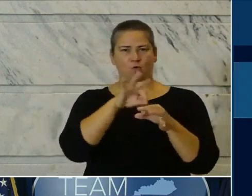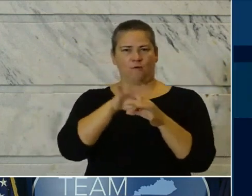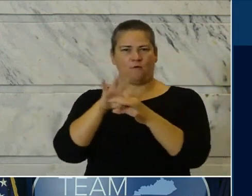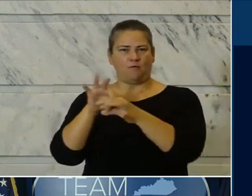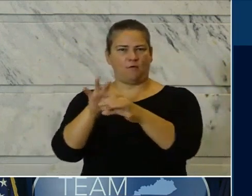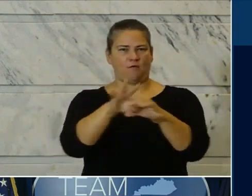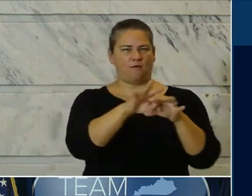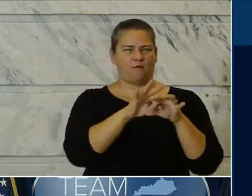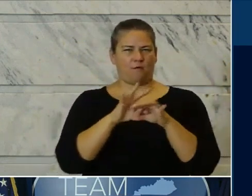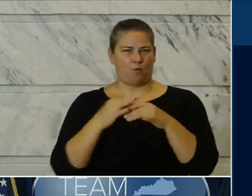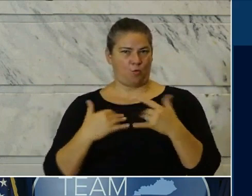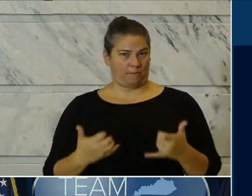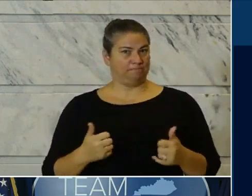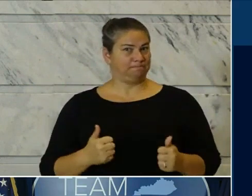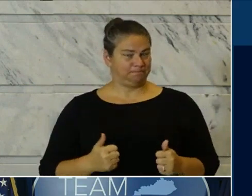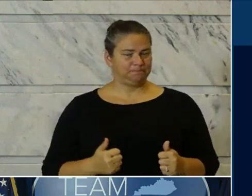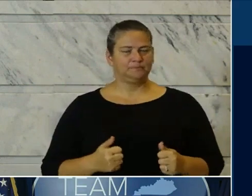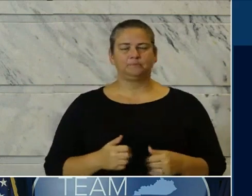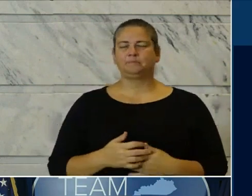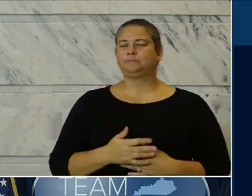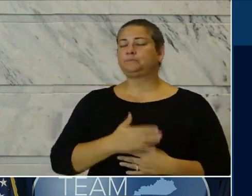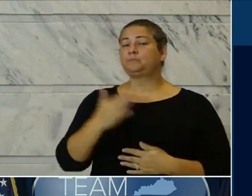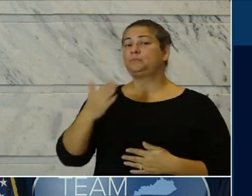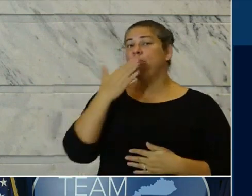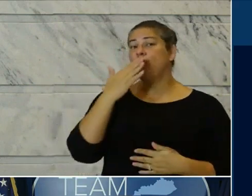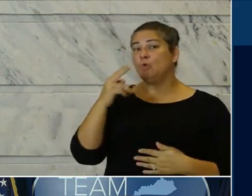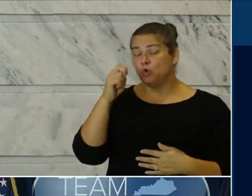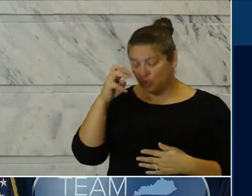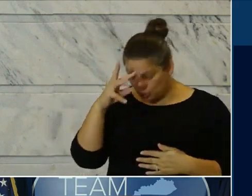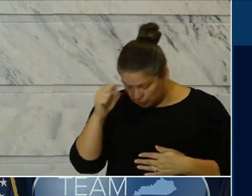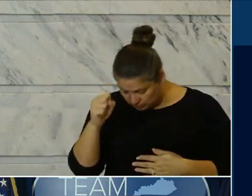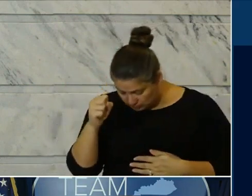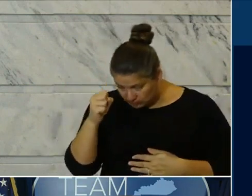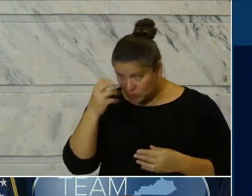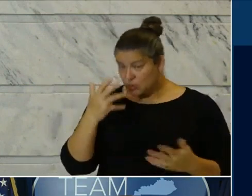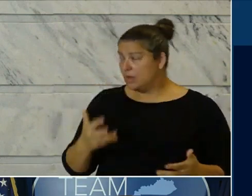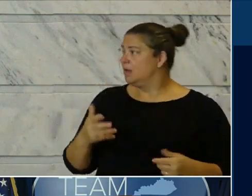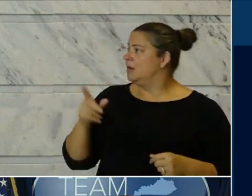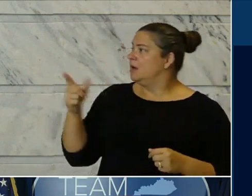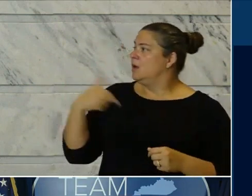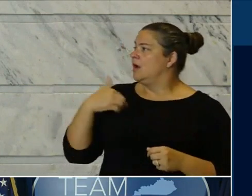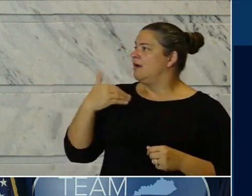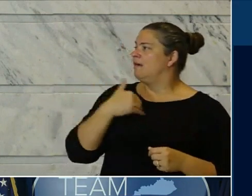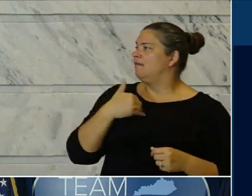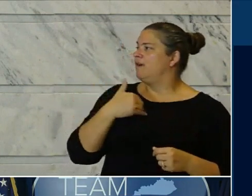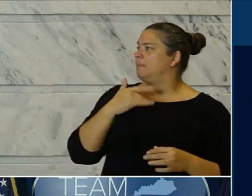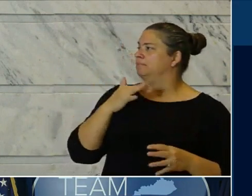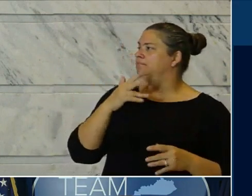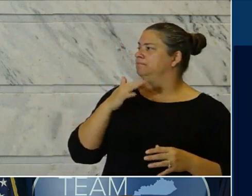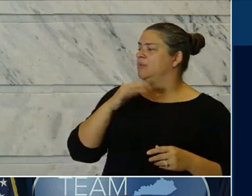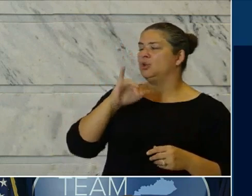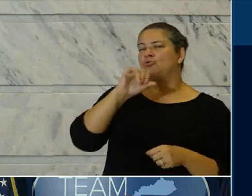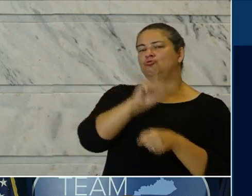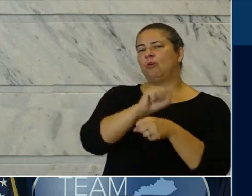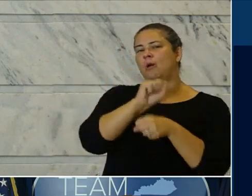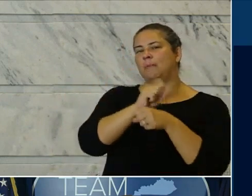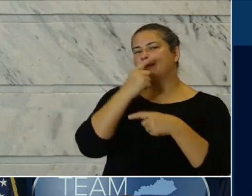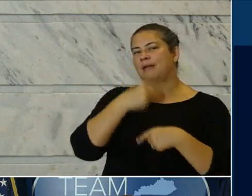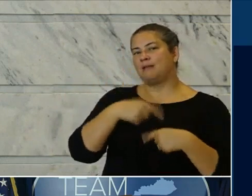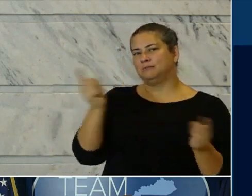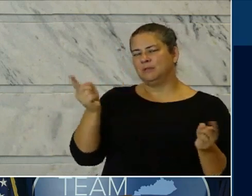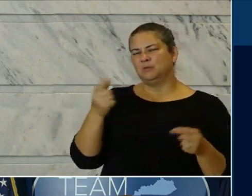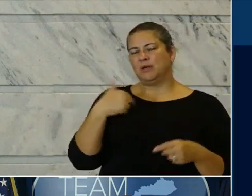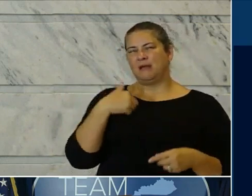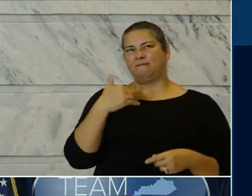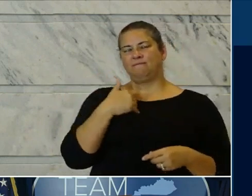little bit of good news, and that's today's jobs announcement, and we're going to have one at least the next 3 days. It shows that we